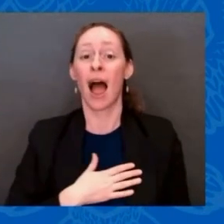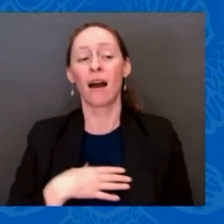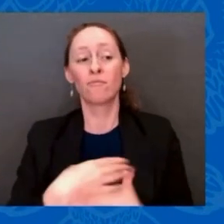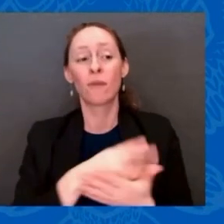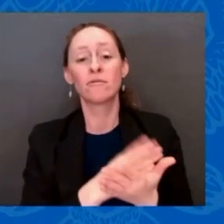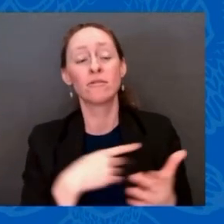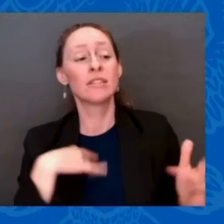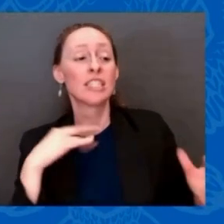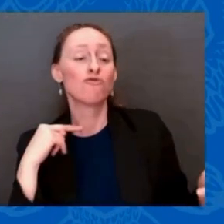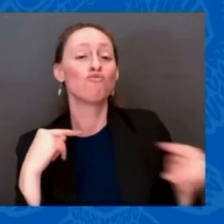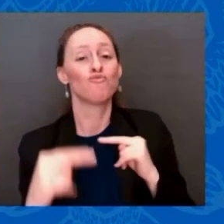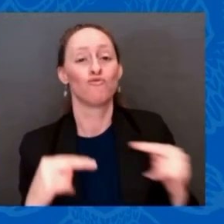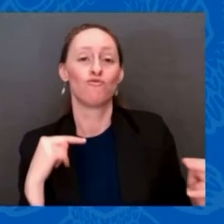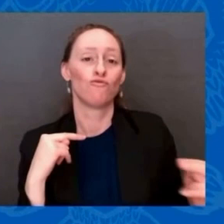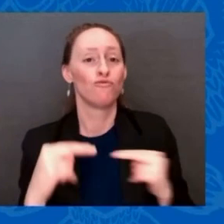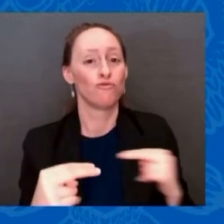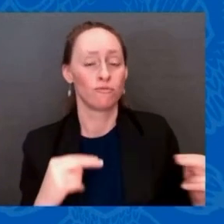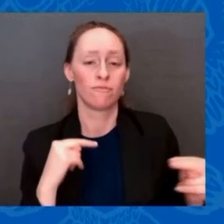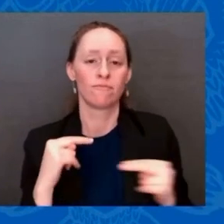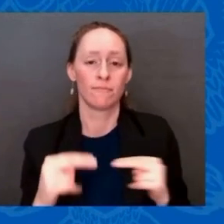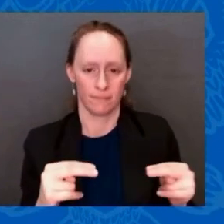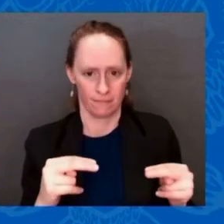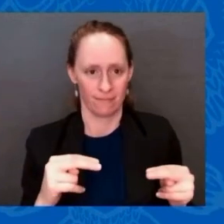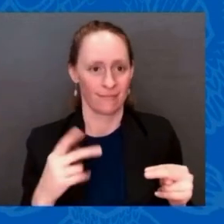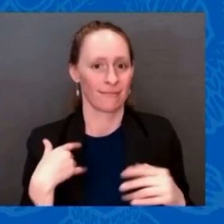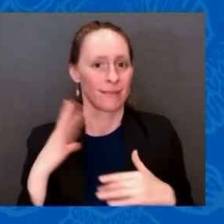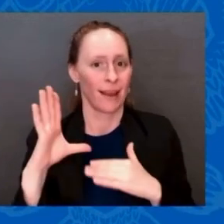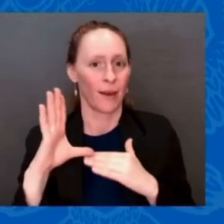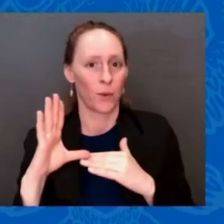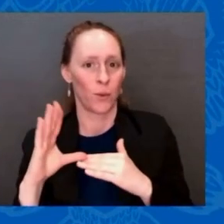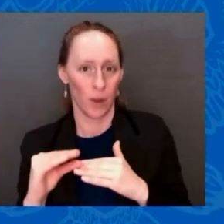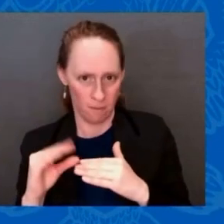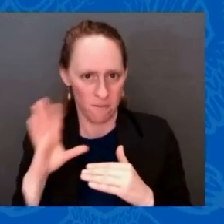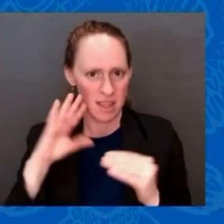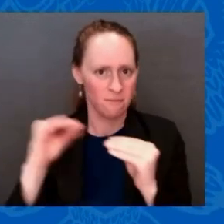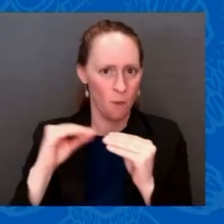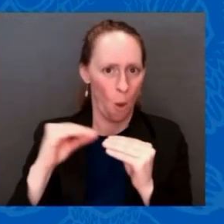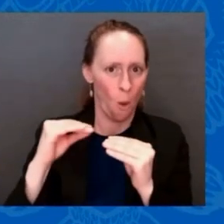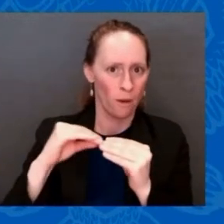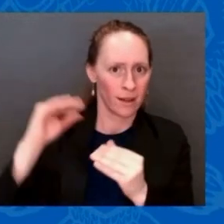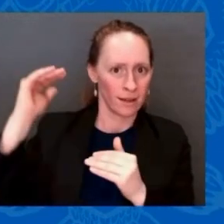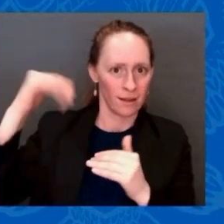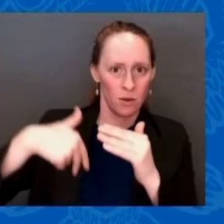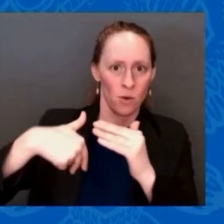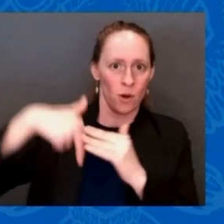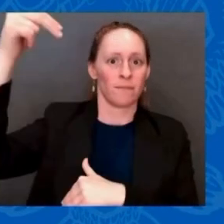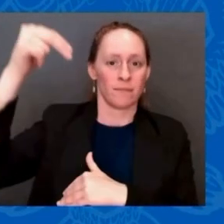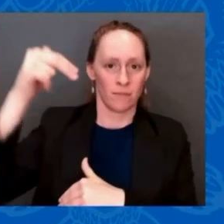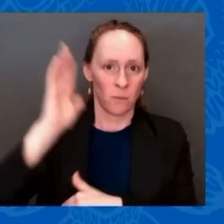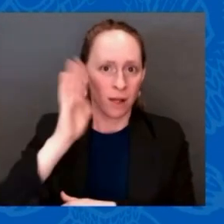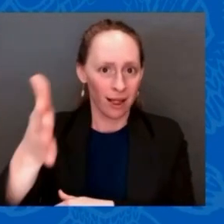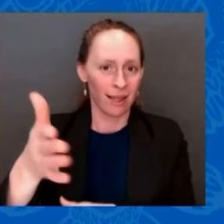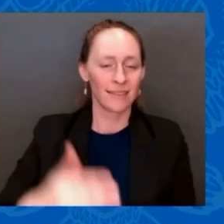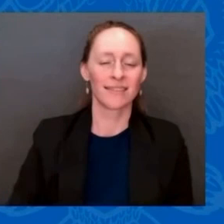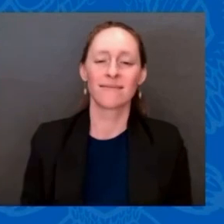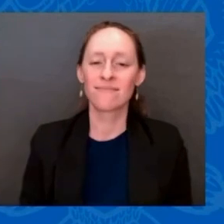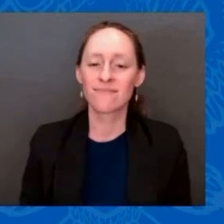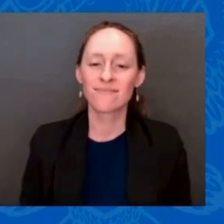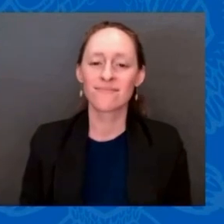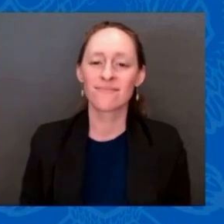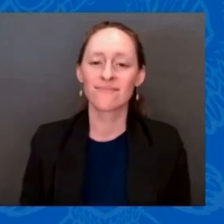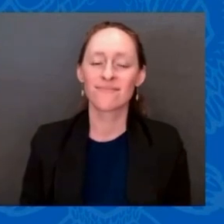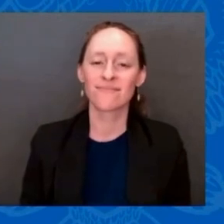$1 trillion. You know, reversing 40 years of Republican trickle-down economics that helped few but hurt the middle